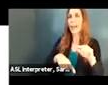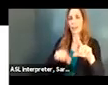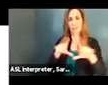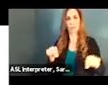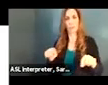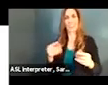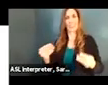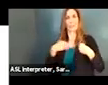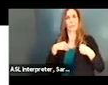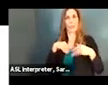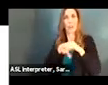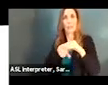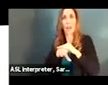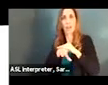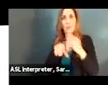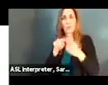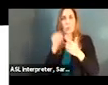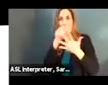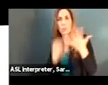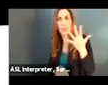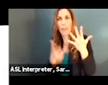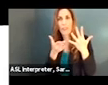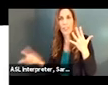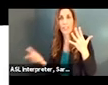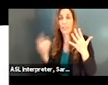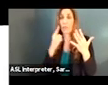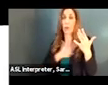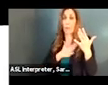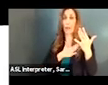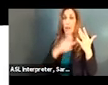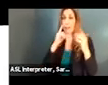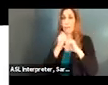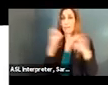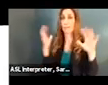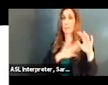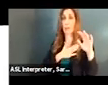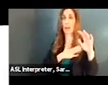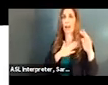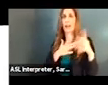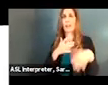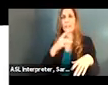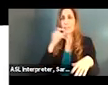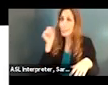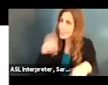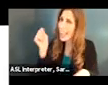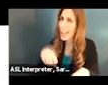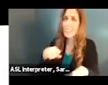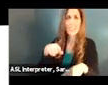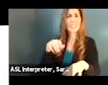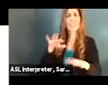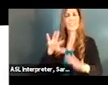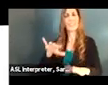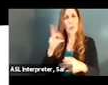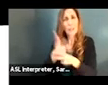So in my head, screens, yes, kids, we need to be